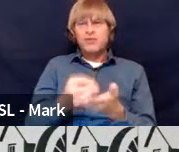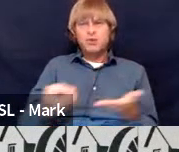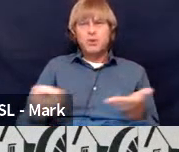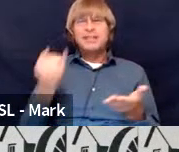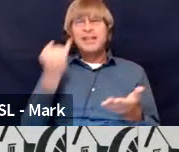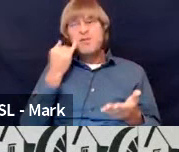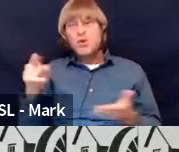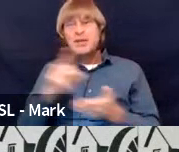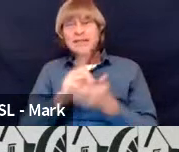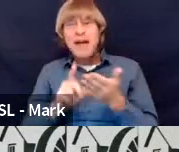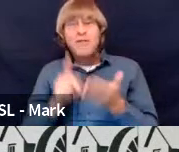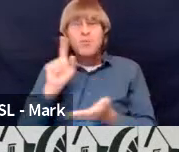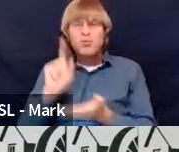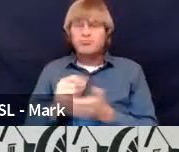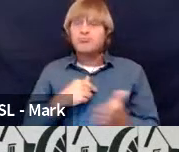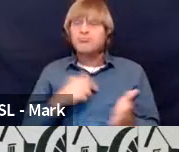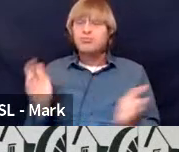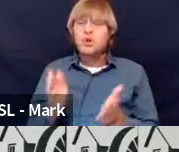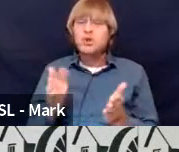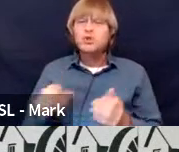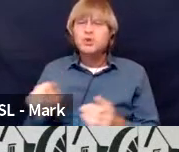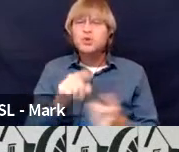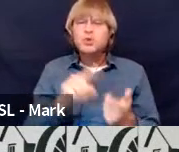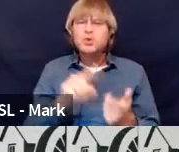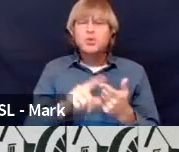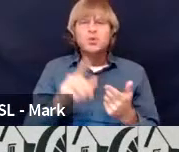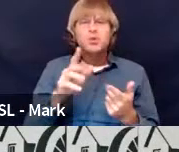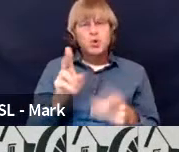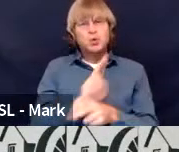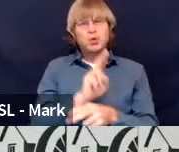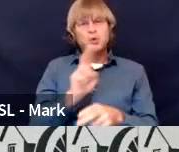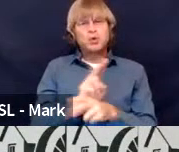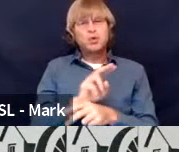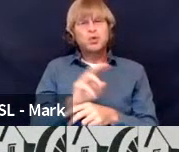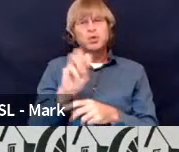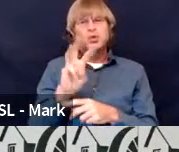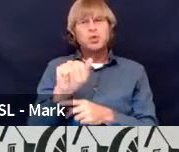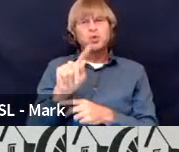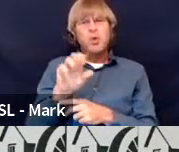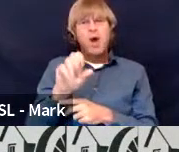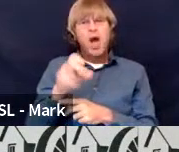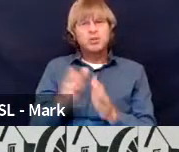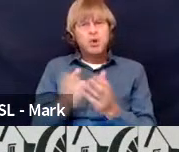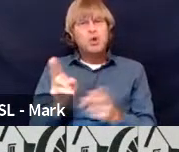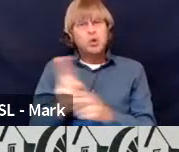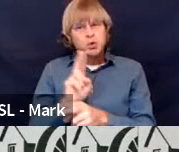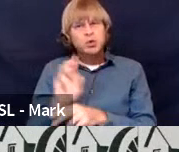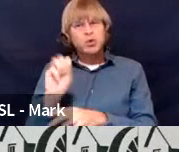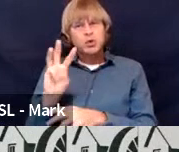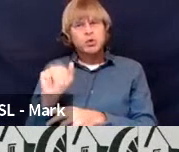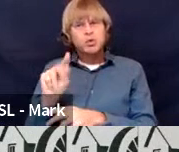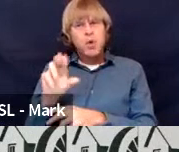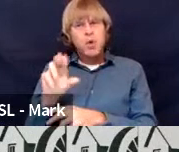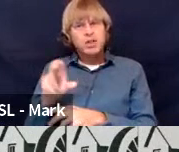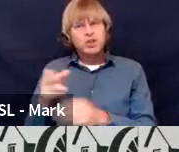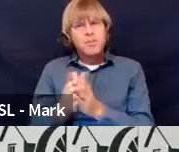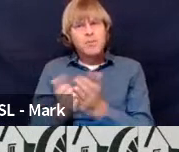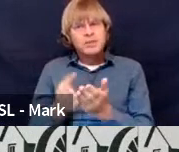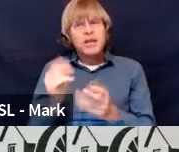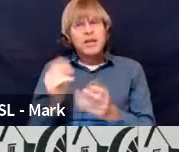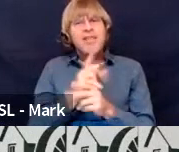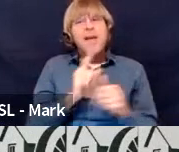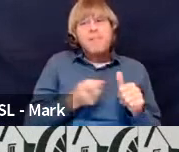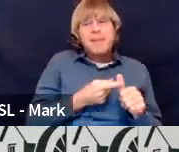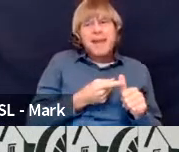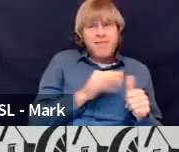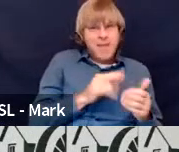you're designing for print, I would encourage you to use swatchbooks. In fact, start with the swatchbooks as you're in the beginning